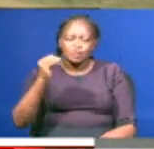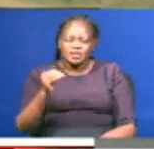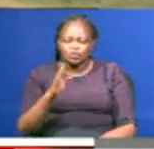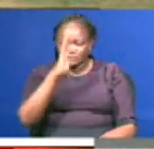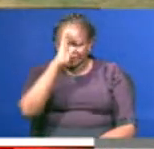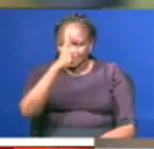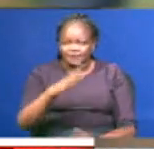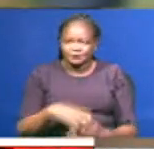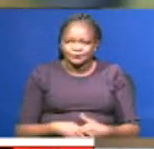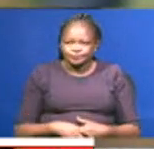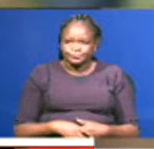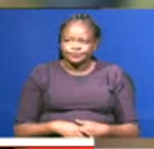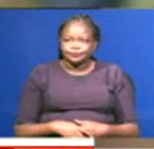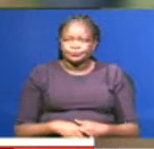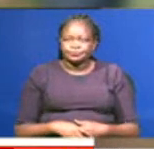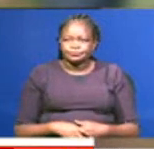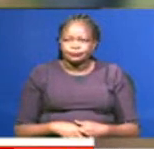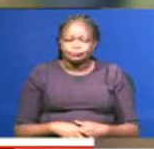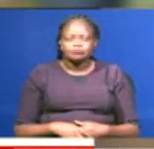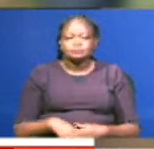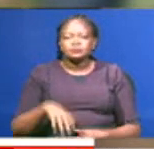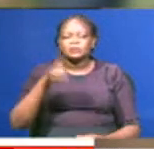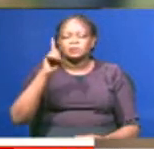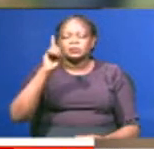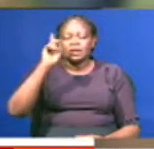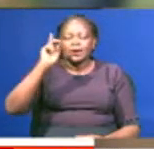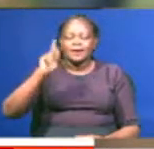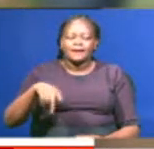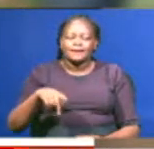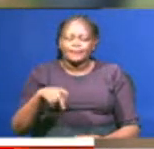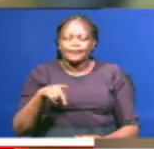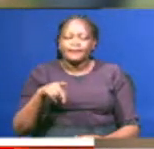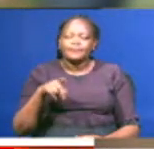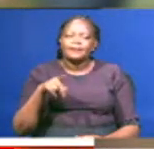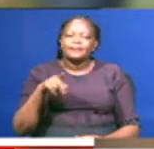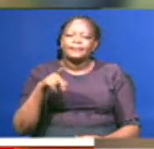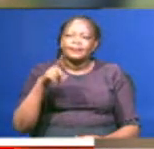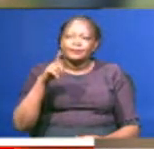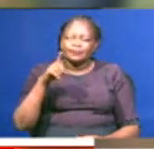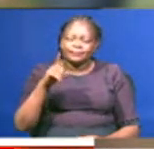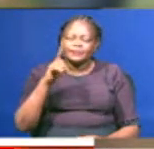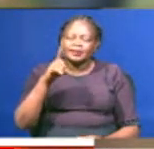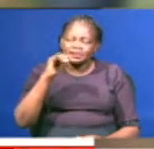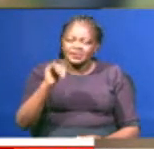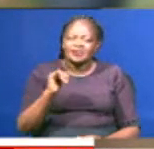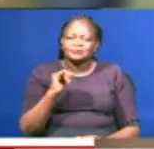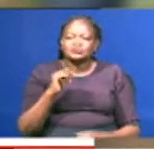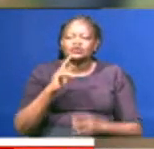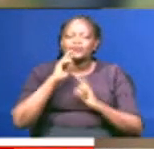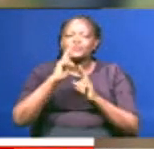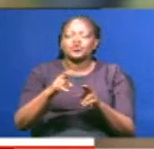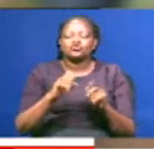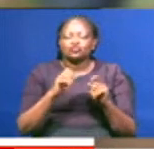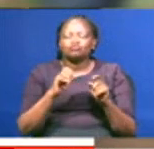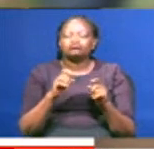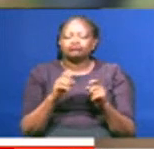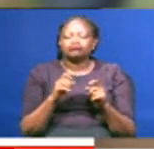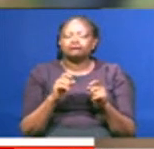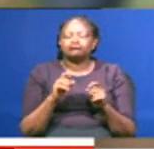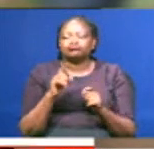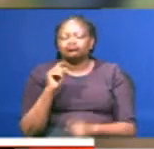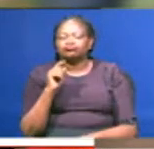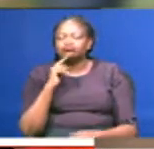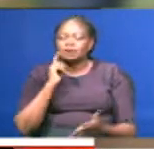Sunday. The Directorate of Criminal Investigation reported on its social media handles that the two had engaged police